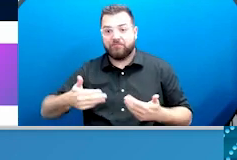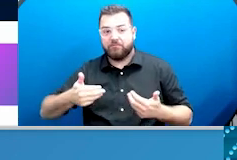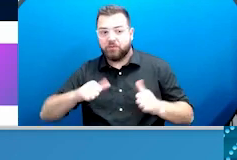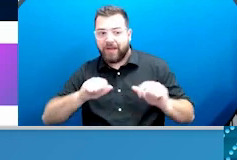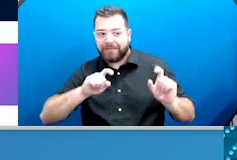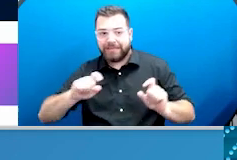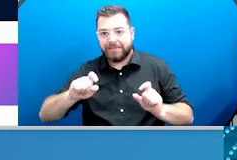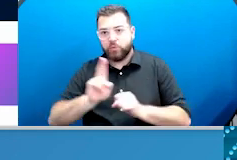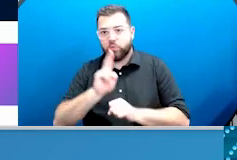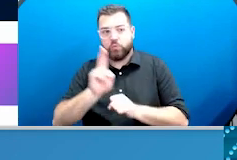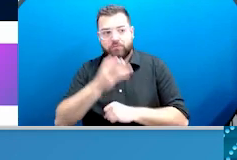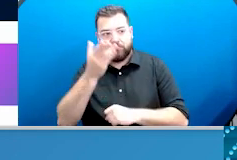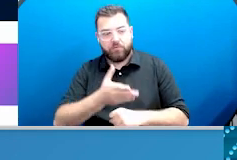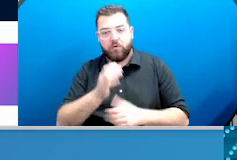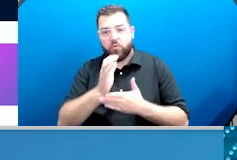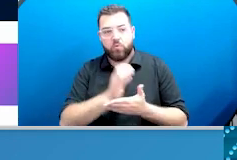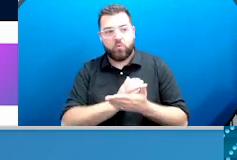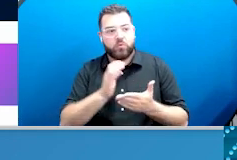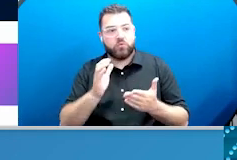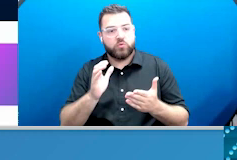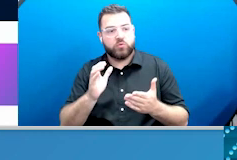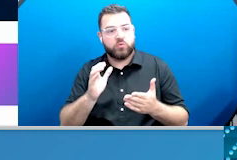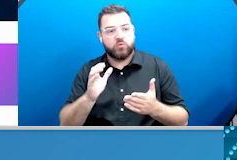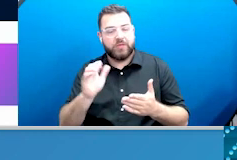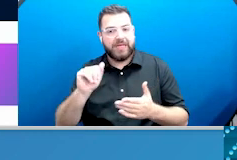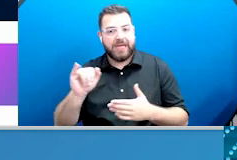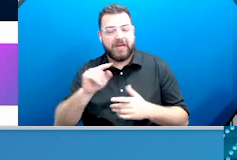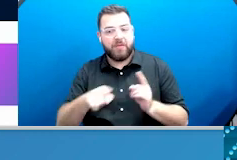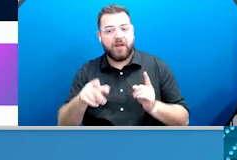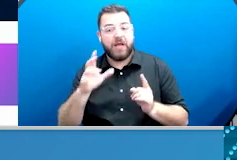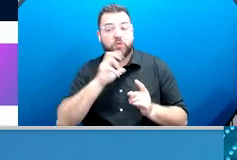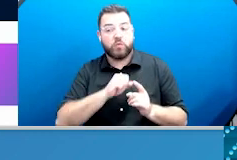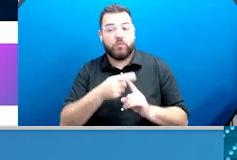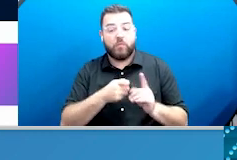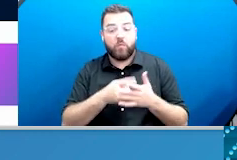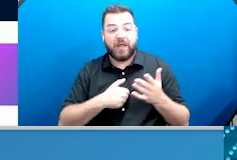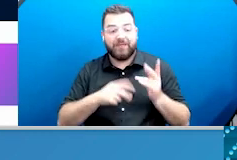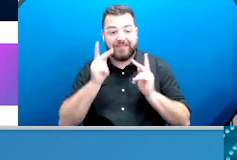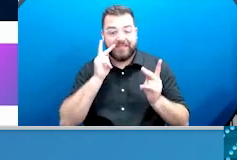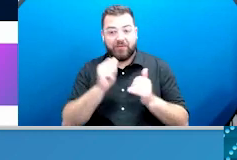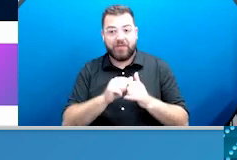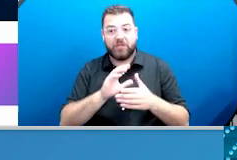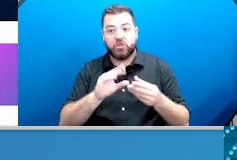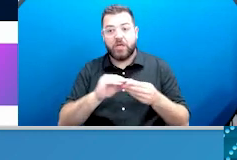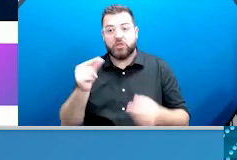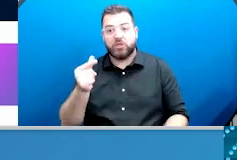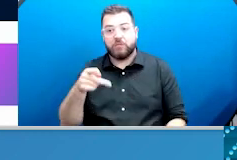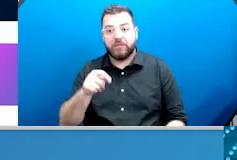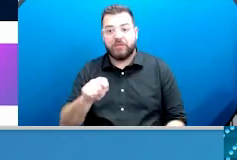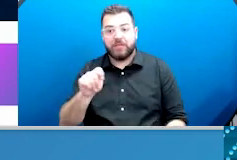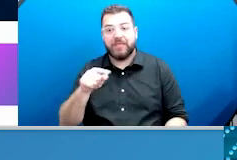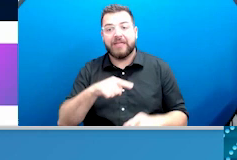but I would assume from what I've seen with ChatGPT that these AI